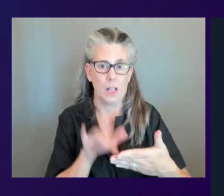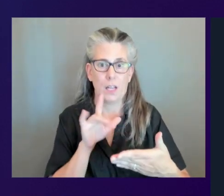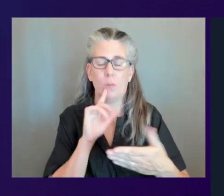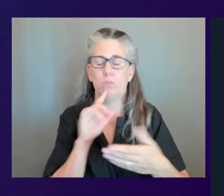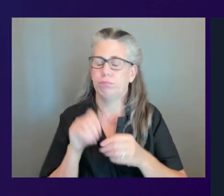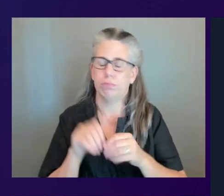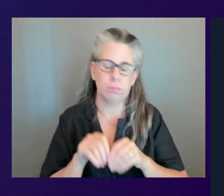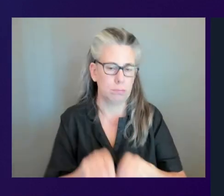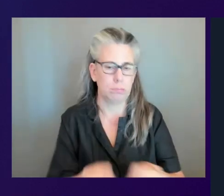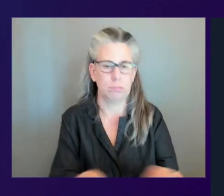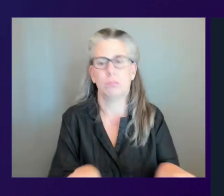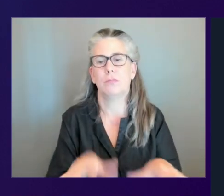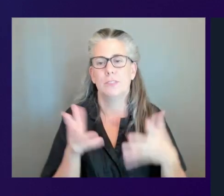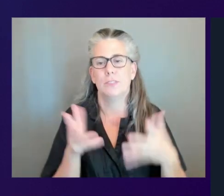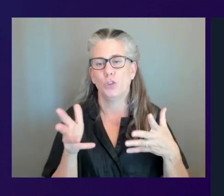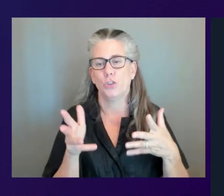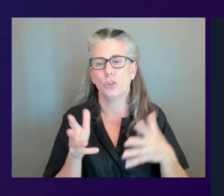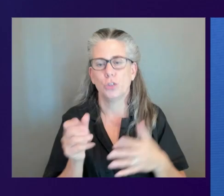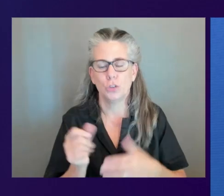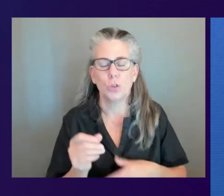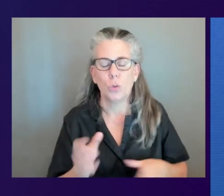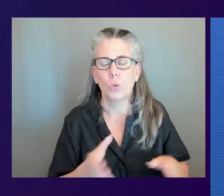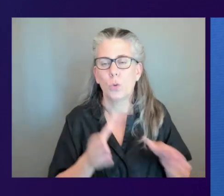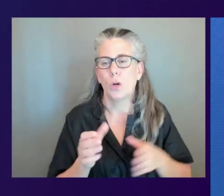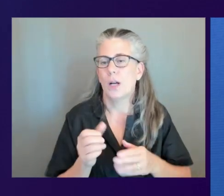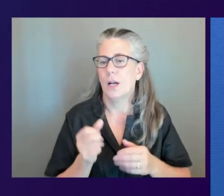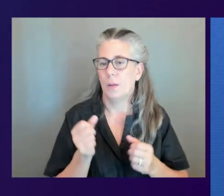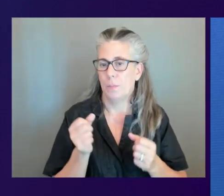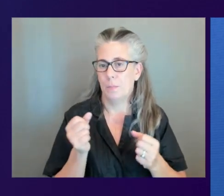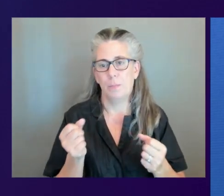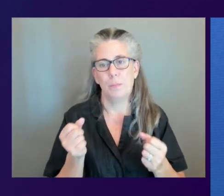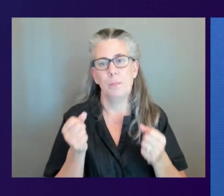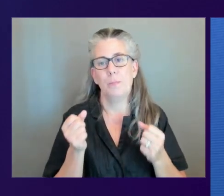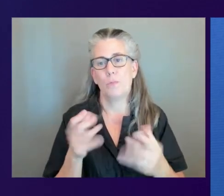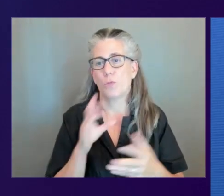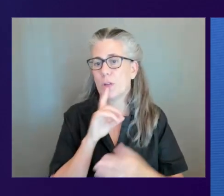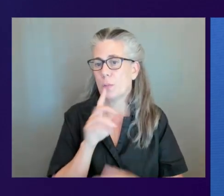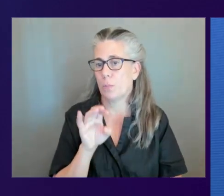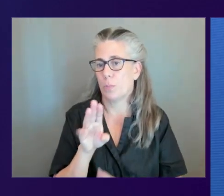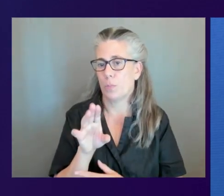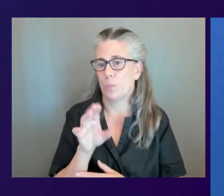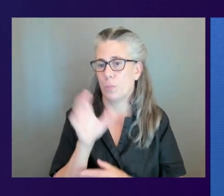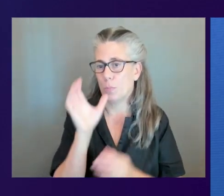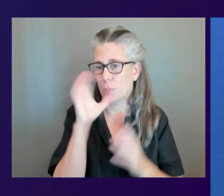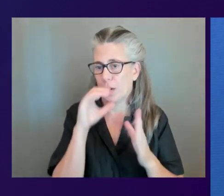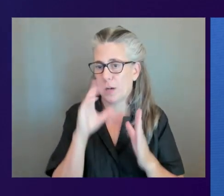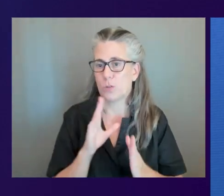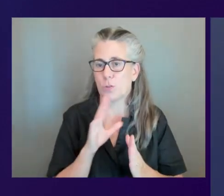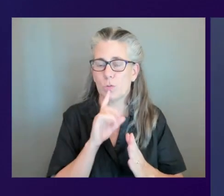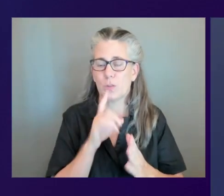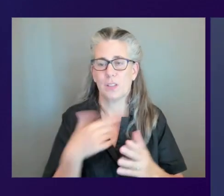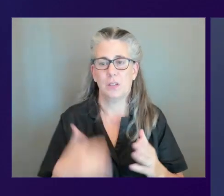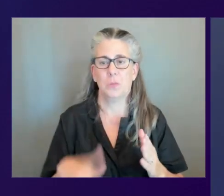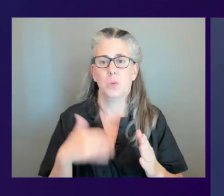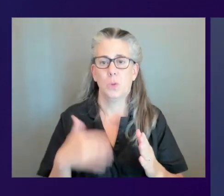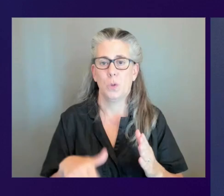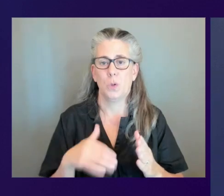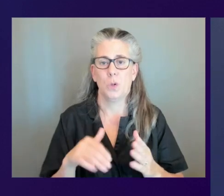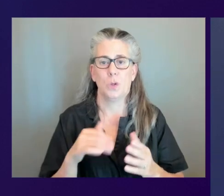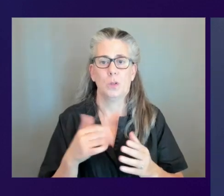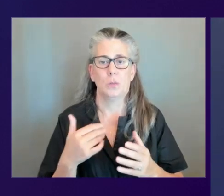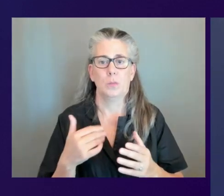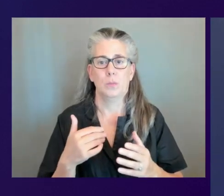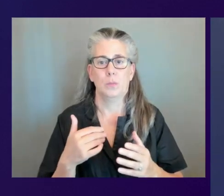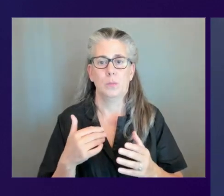widely used applications. As many great apps as there are out there, the browser is kind of the one that I guess binds them. So right. And so I've worked